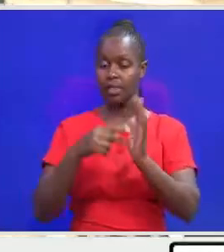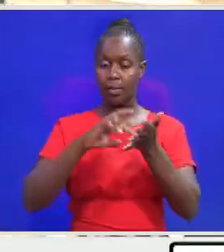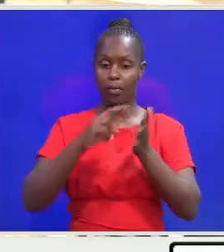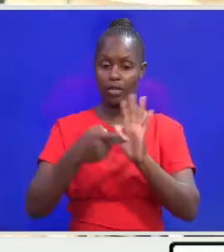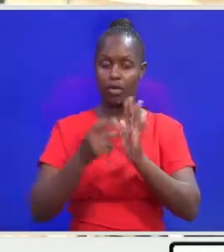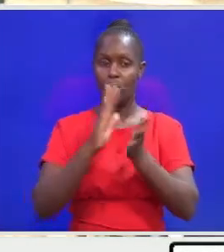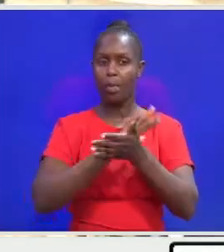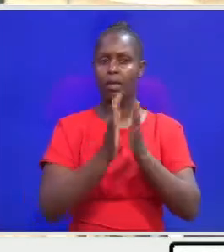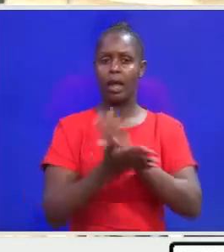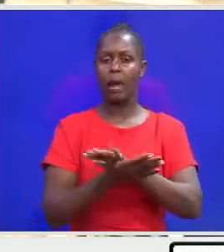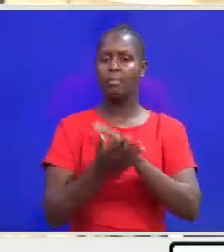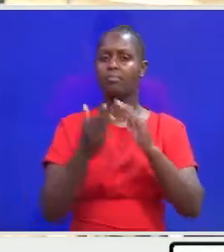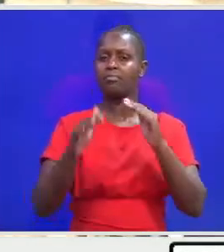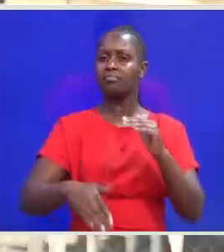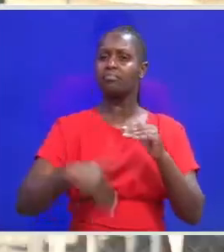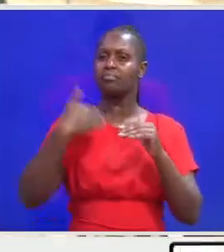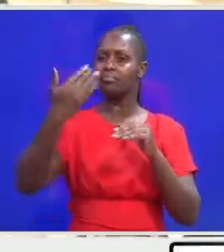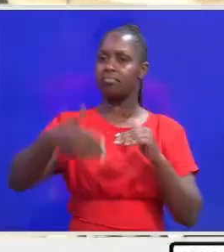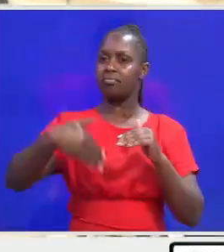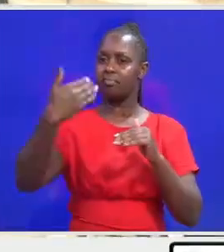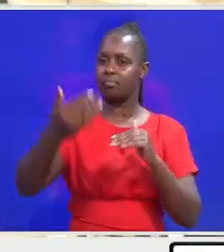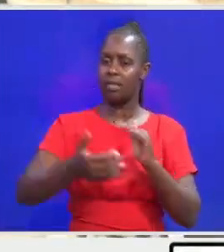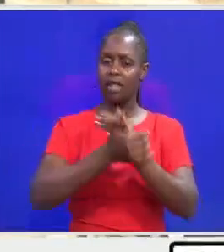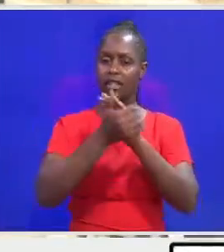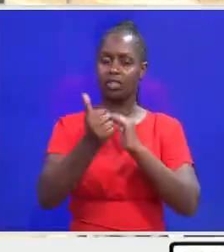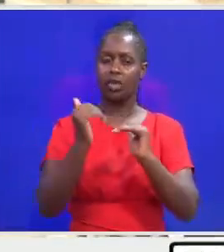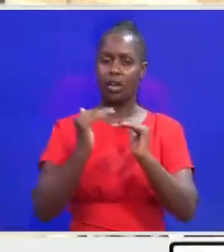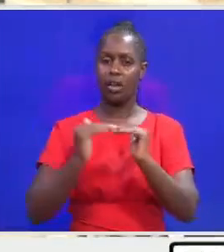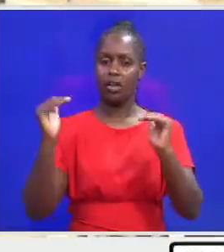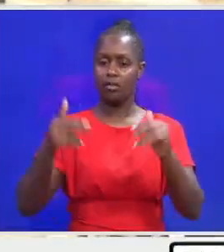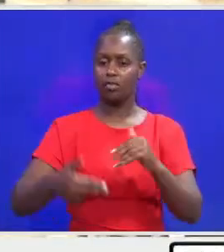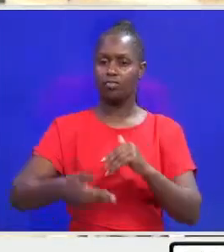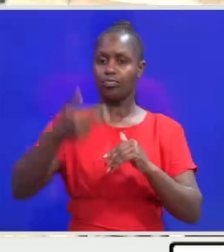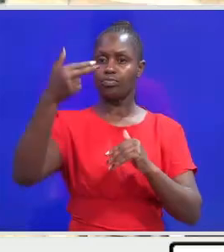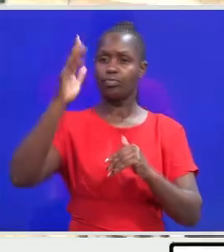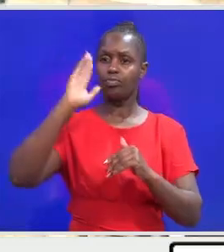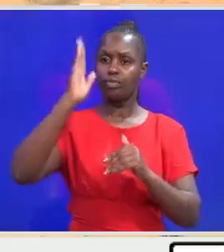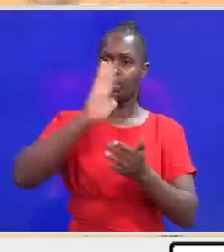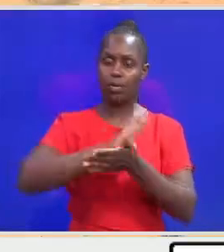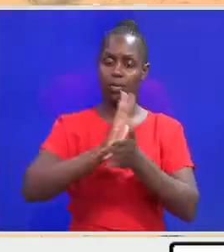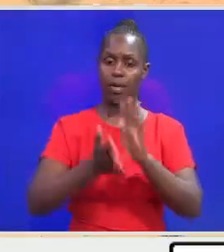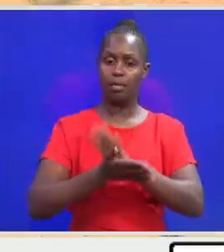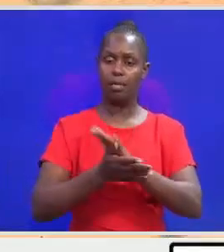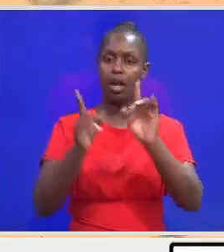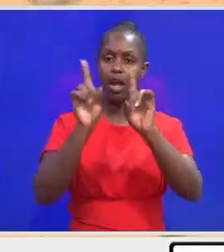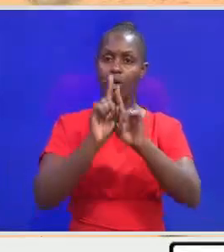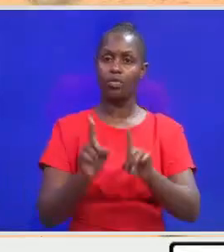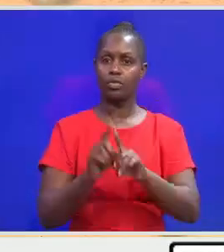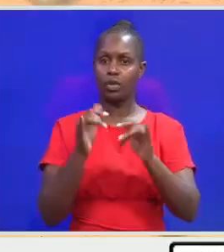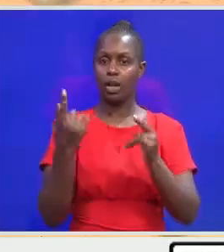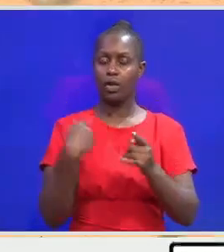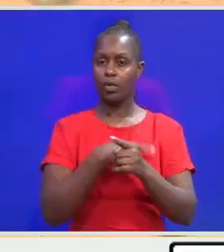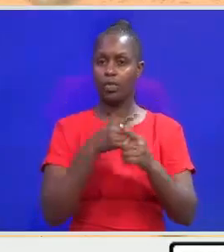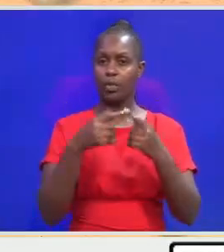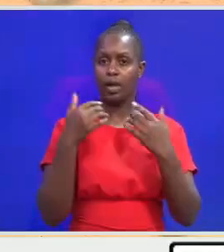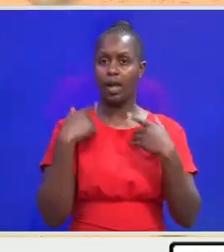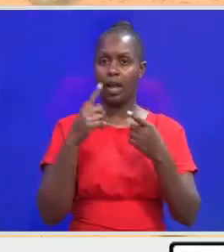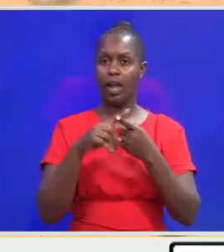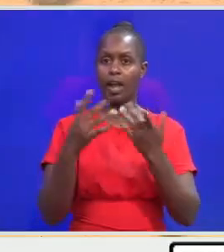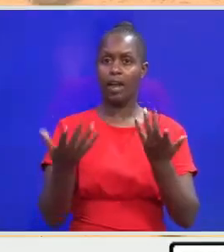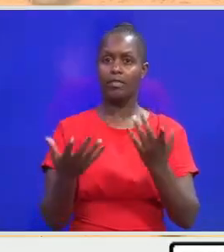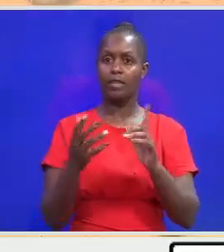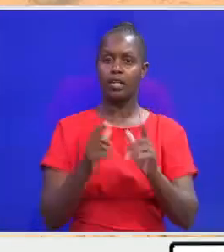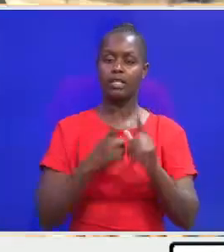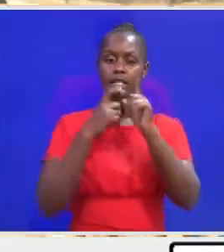common, and the skills levels will continue rising up. And the good thing is we have seen we have talent. It's only